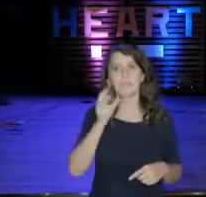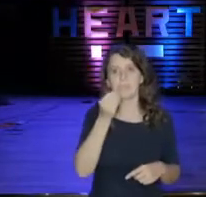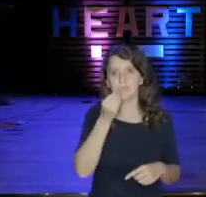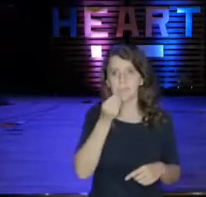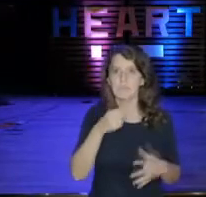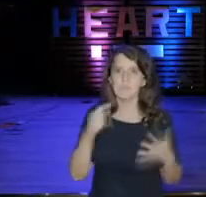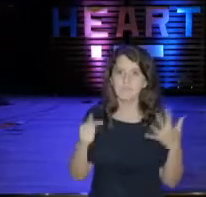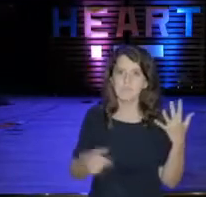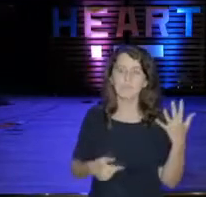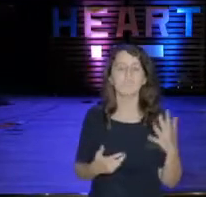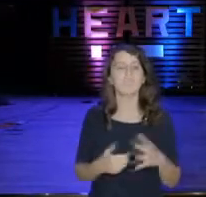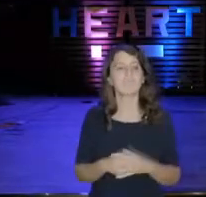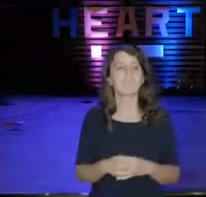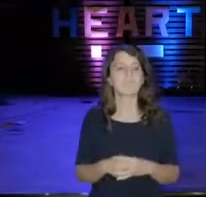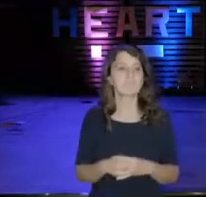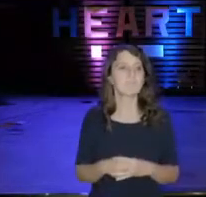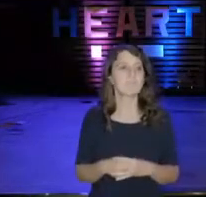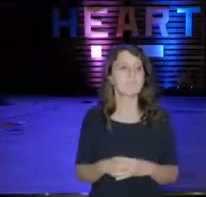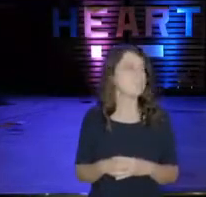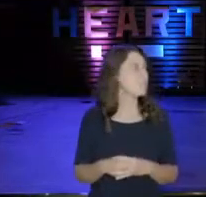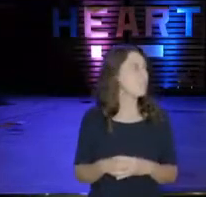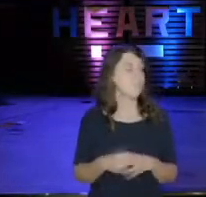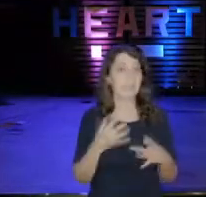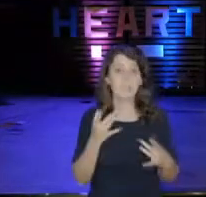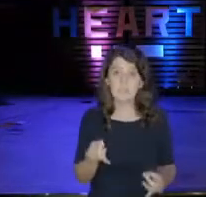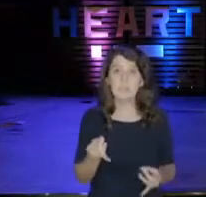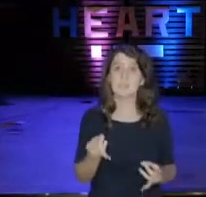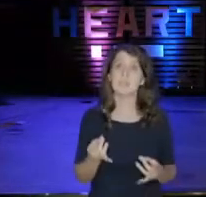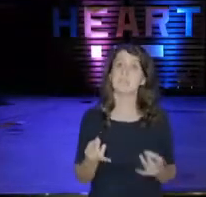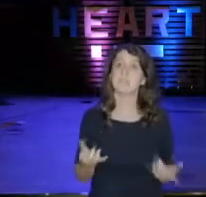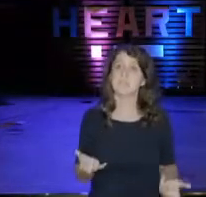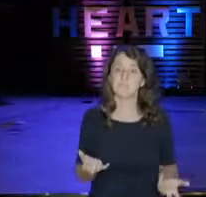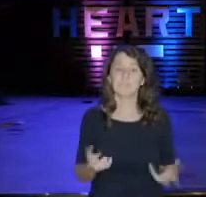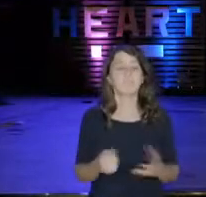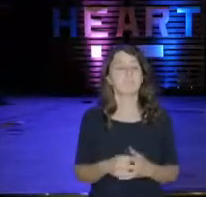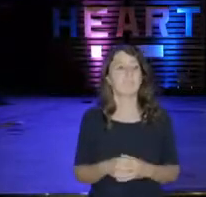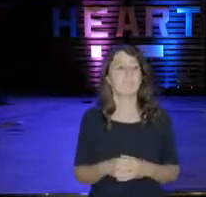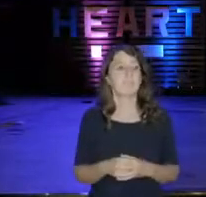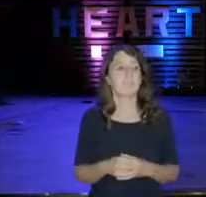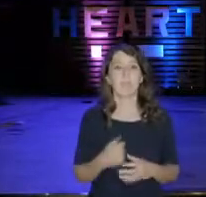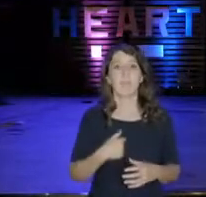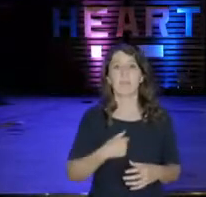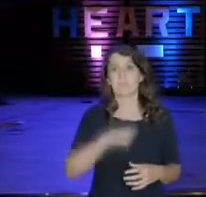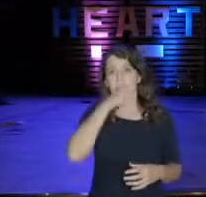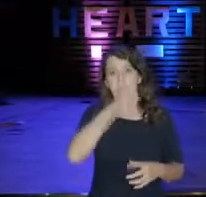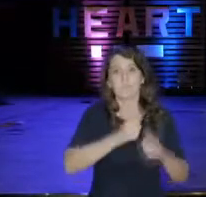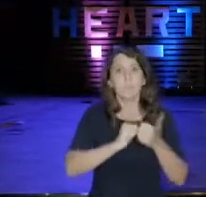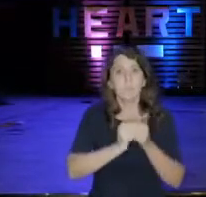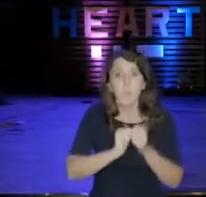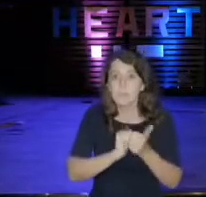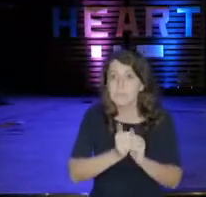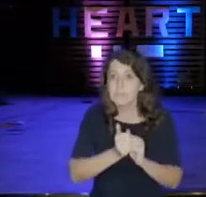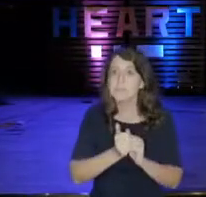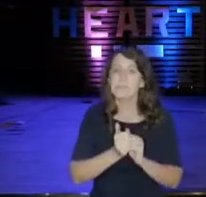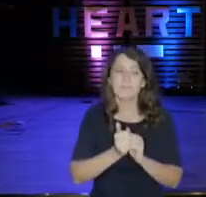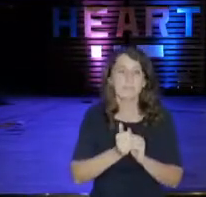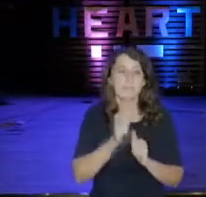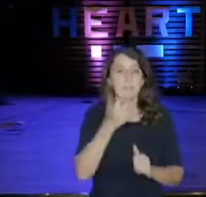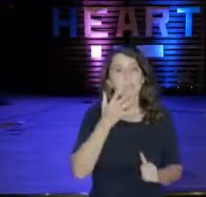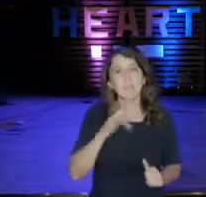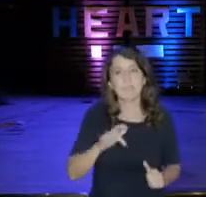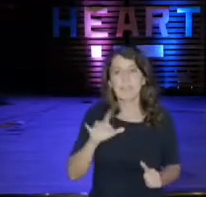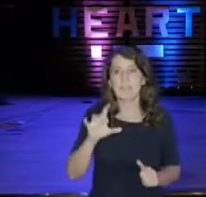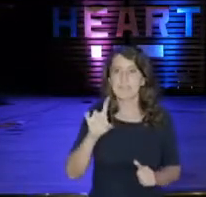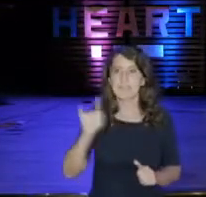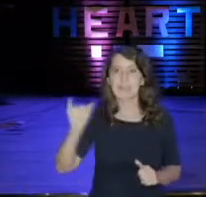so anything like that would be good. As far as interests, I'm a big sports guy. Yeah, unfortunately, Dallas